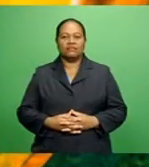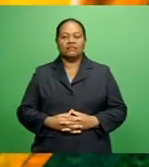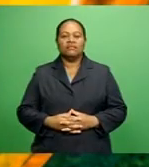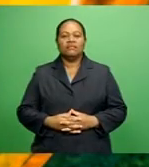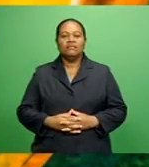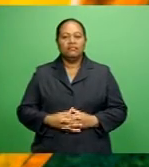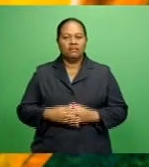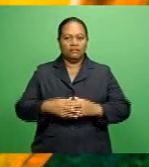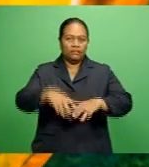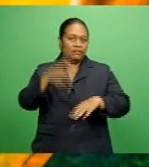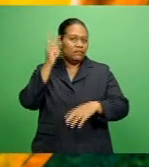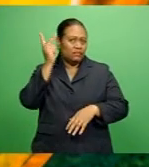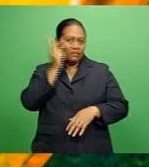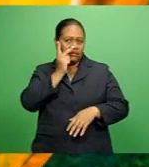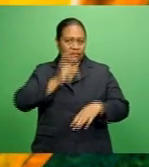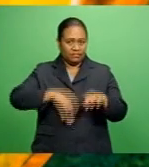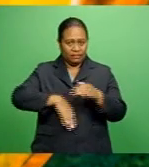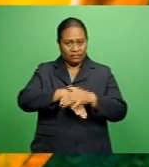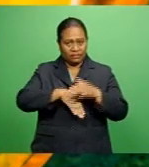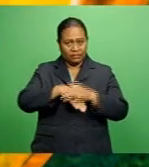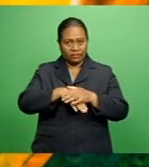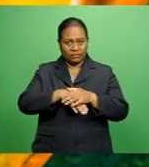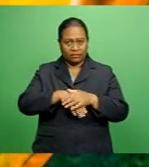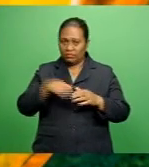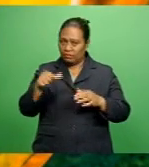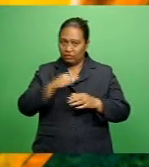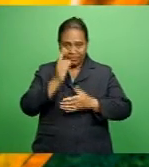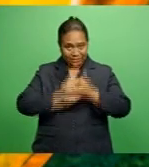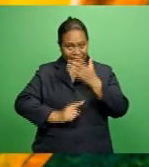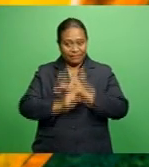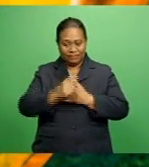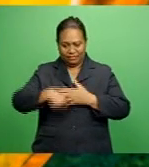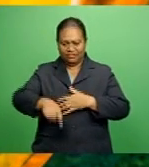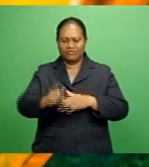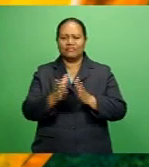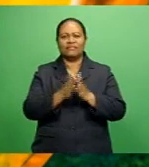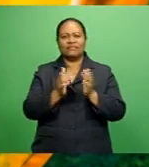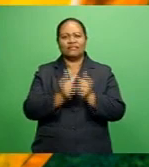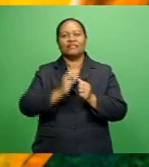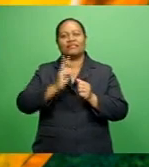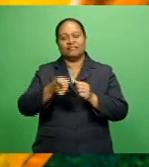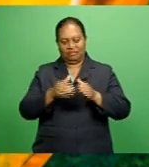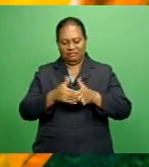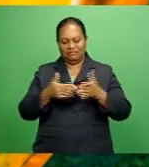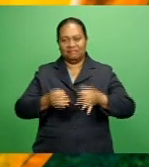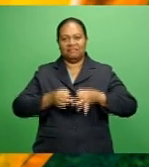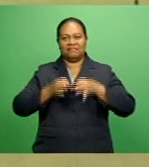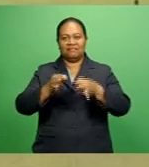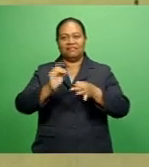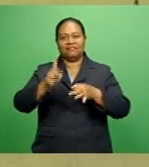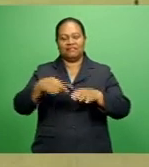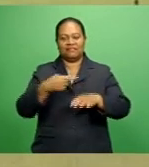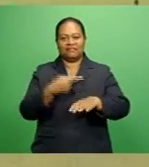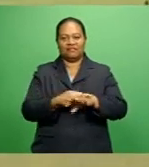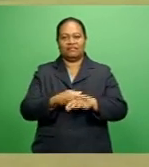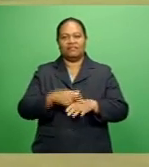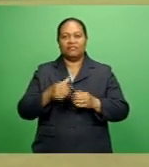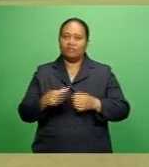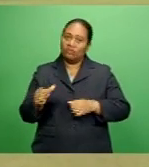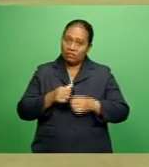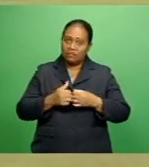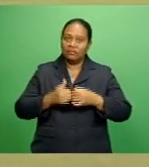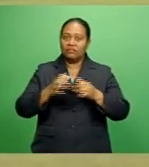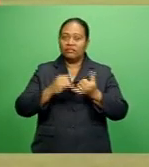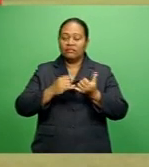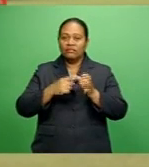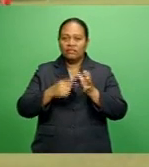The Vodafone Premier League matches scheduled for this weekend have been postponed to next week. The tournament was scheduled to begin on Saturday along